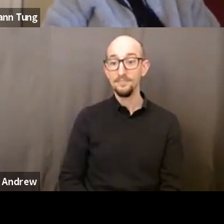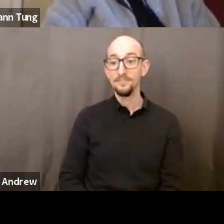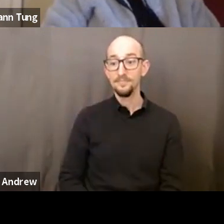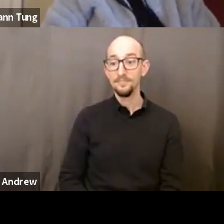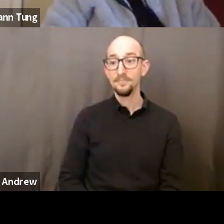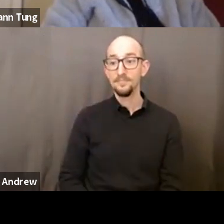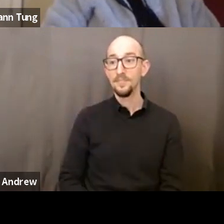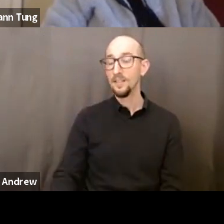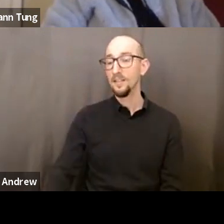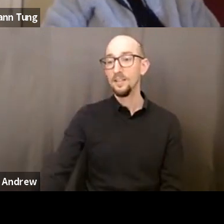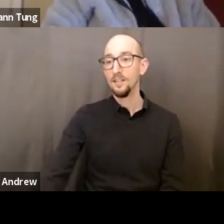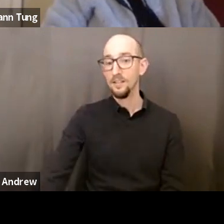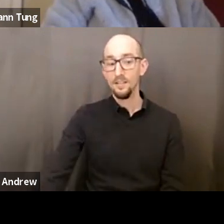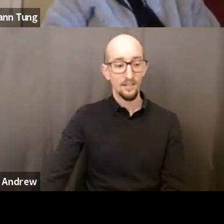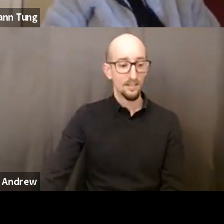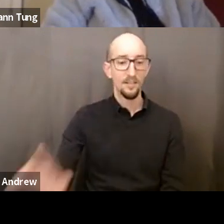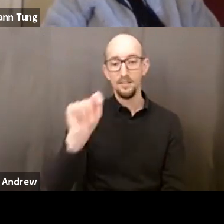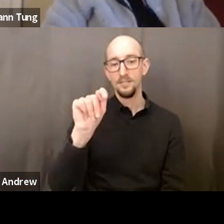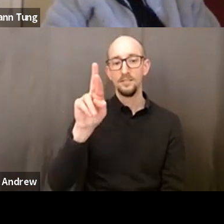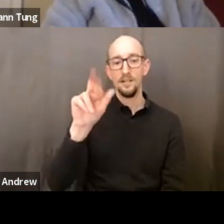is Travis Marshall.